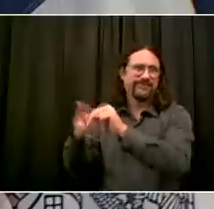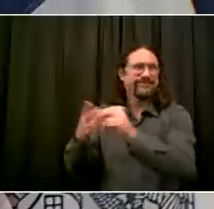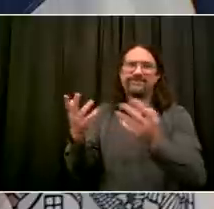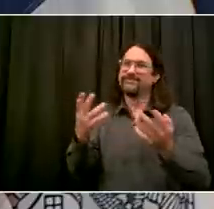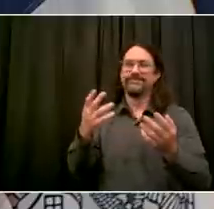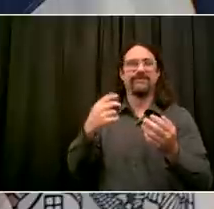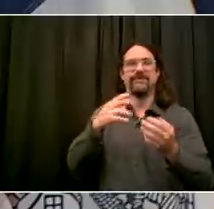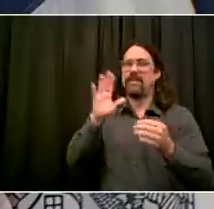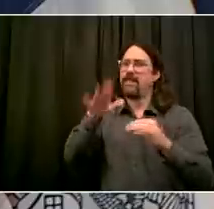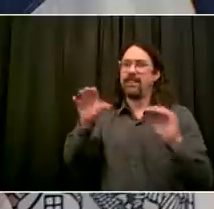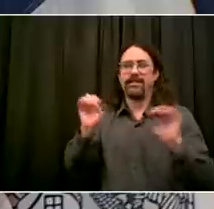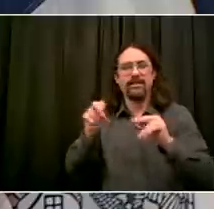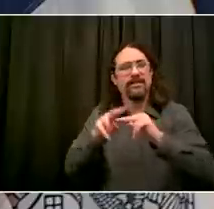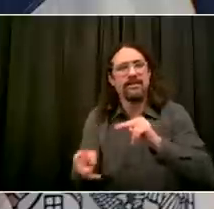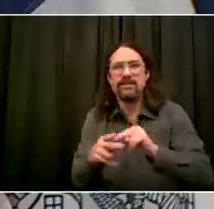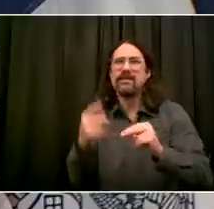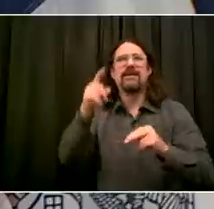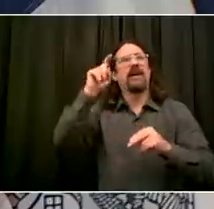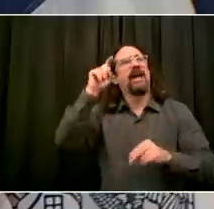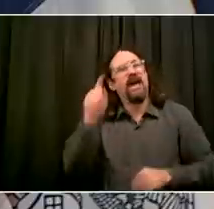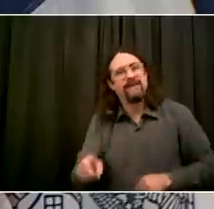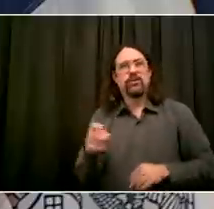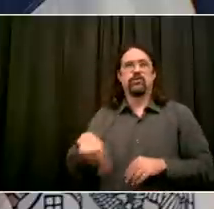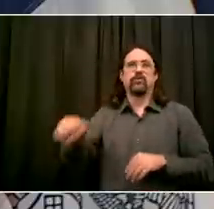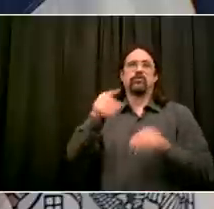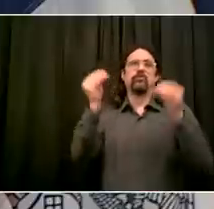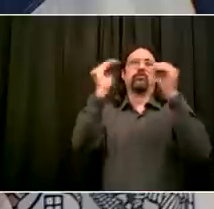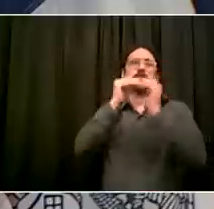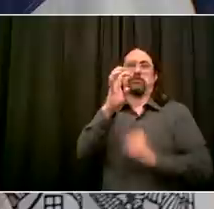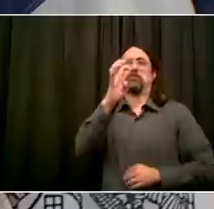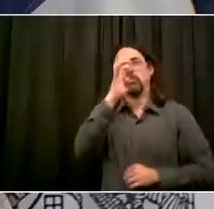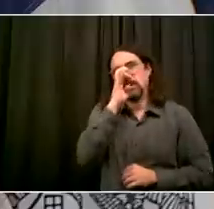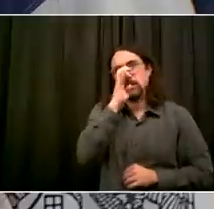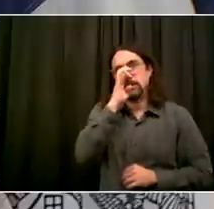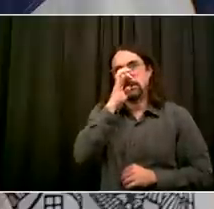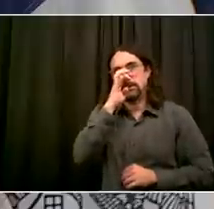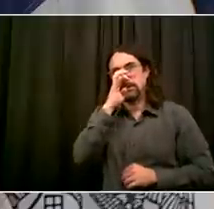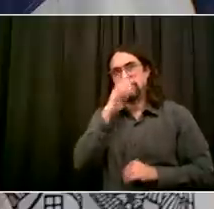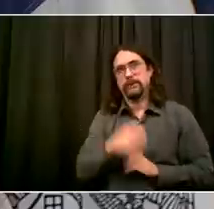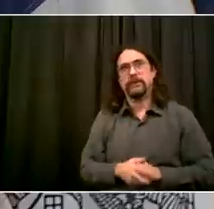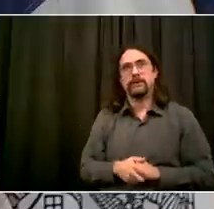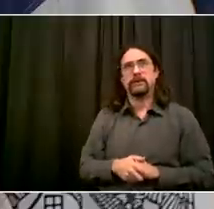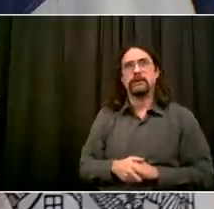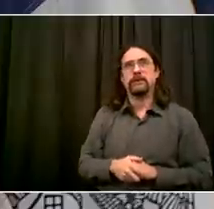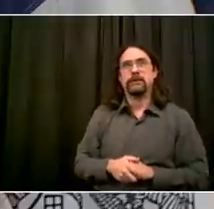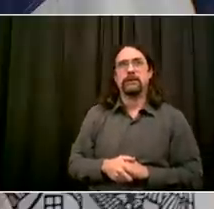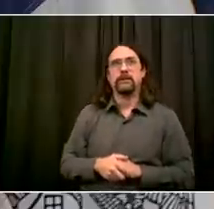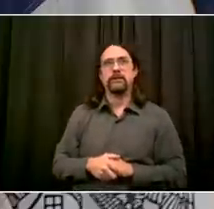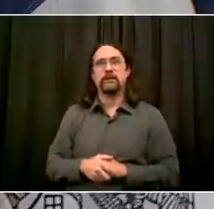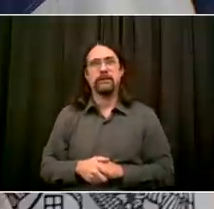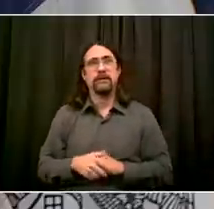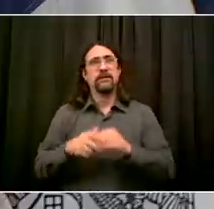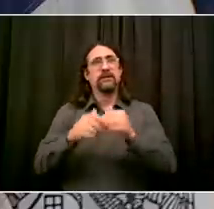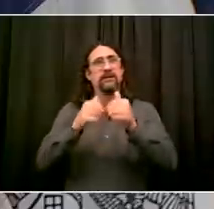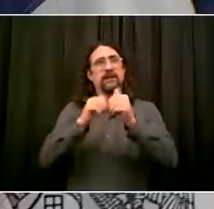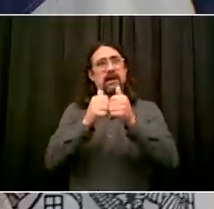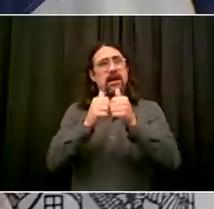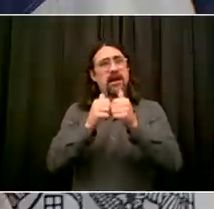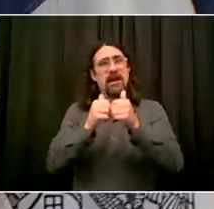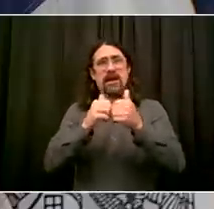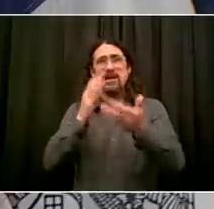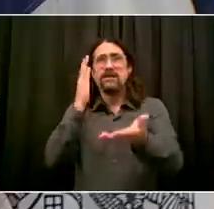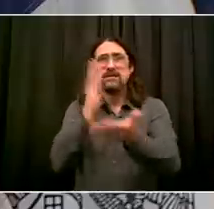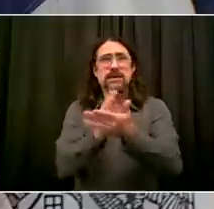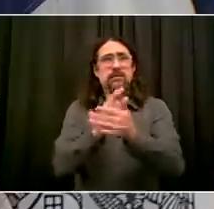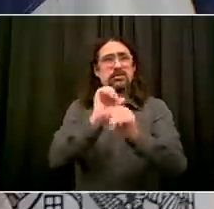who turned the tide last time under the toughest circumstances. New Yorkers will do it again. So it's the science and the people. And I